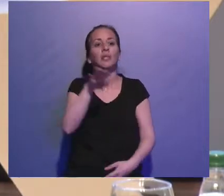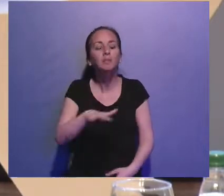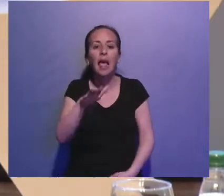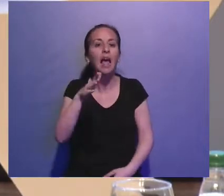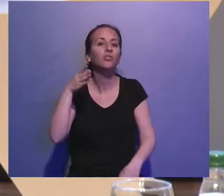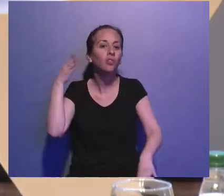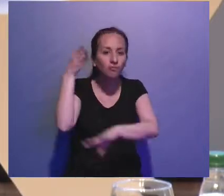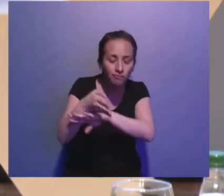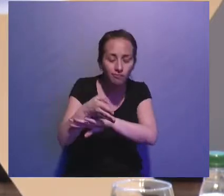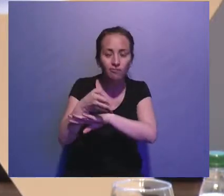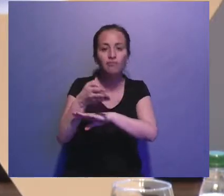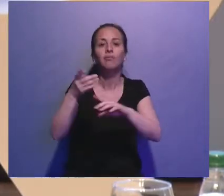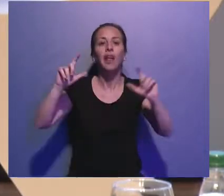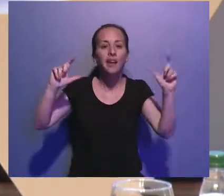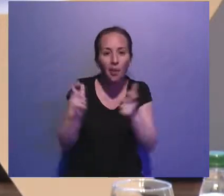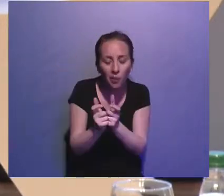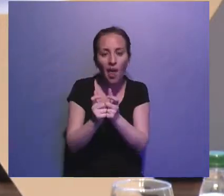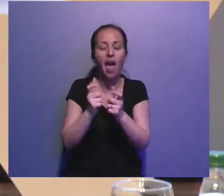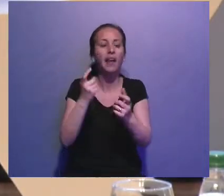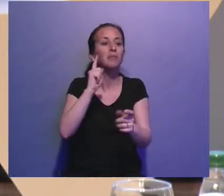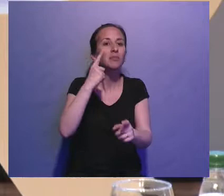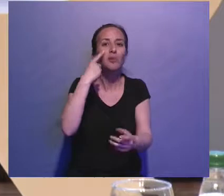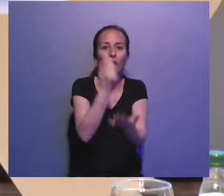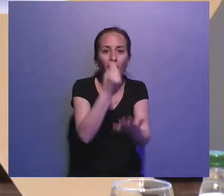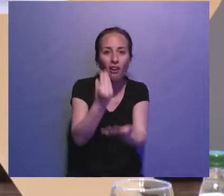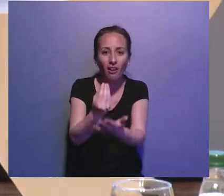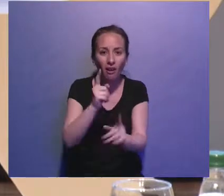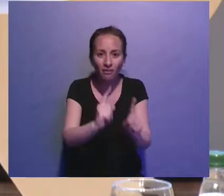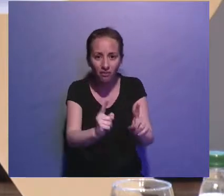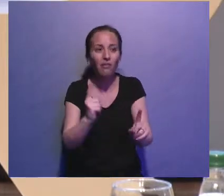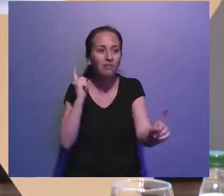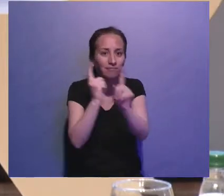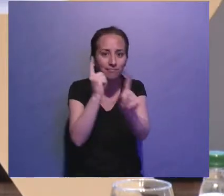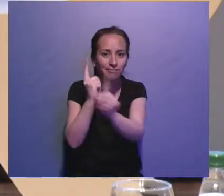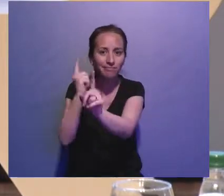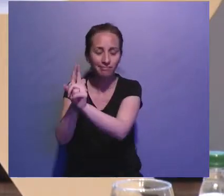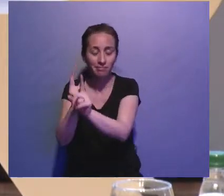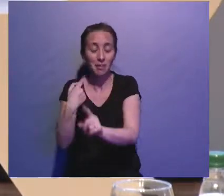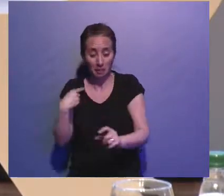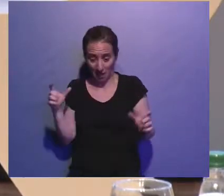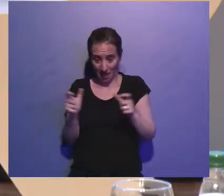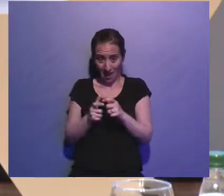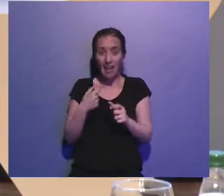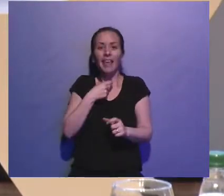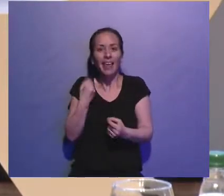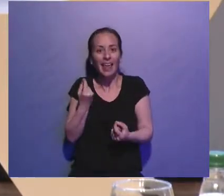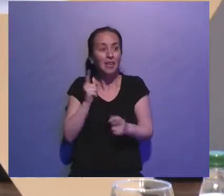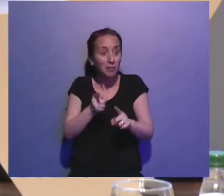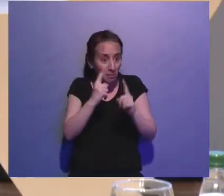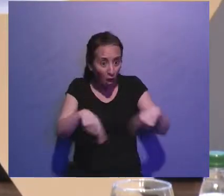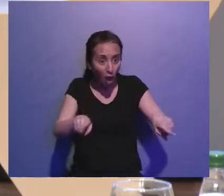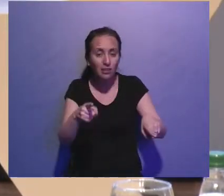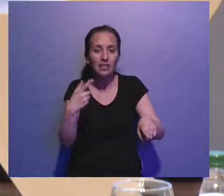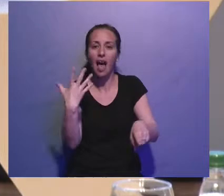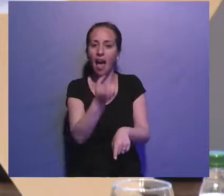are. And as an organization, what we're trying to do is capture those best practices and those stories and share them out and share to